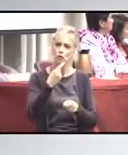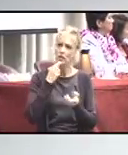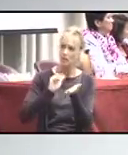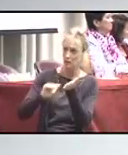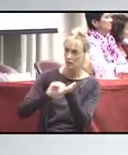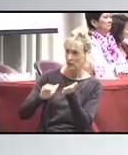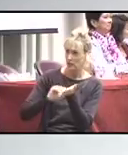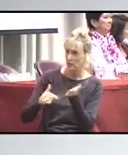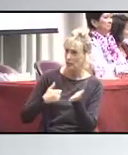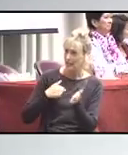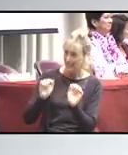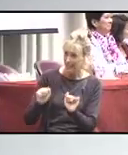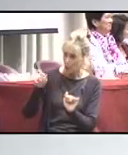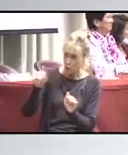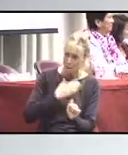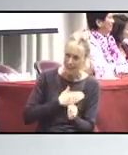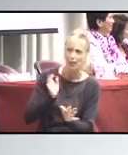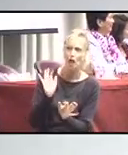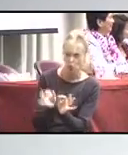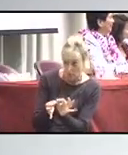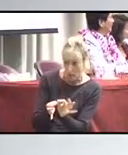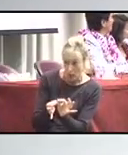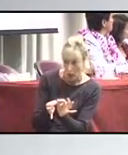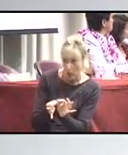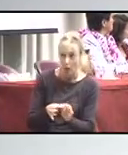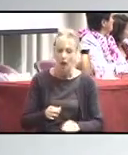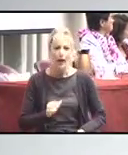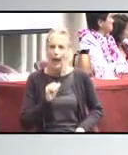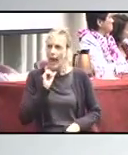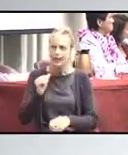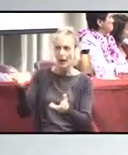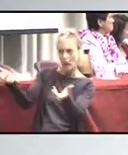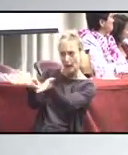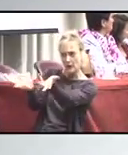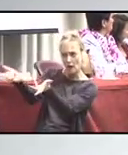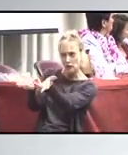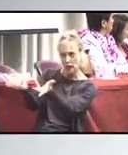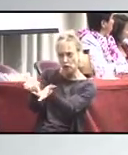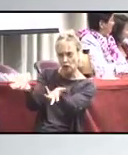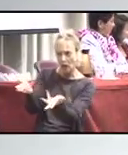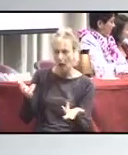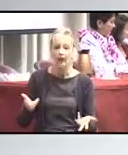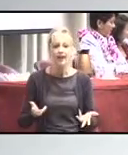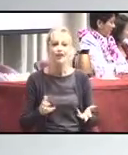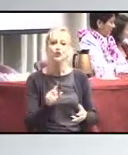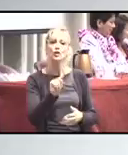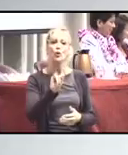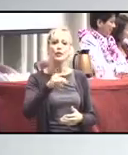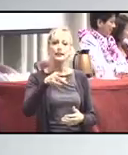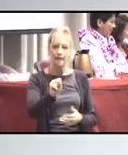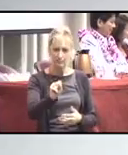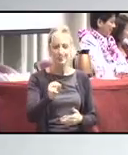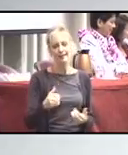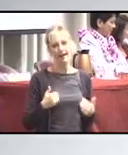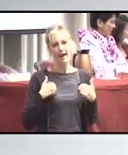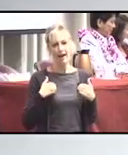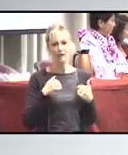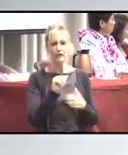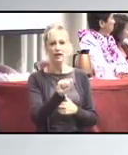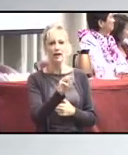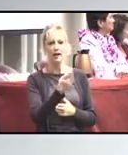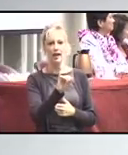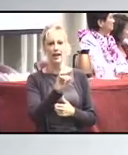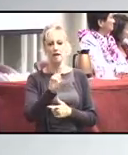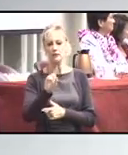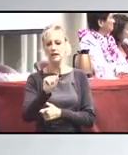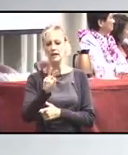me, could you please interpret? And like not have a conversation. So there are tips to the trade, and I think Emmy Davison also will